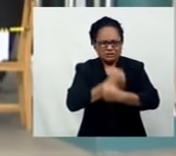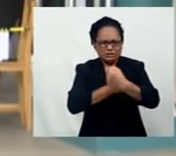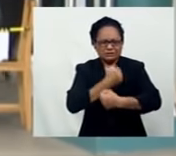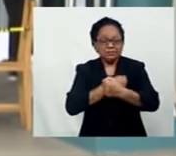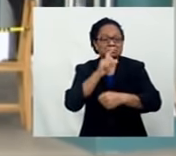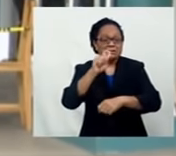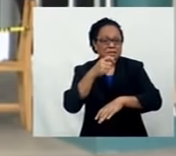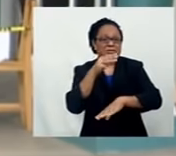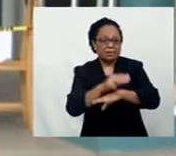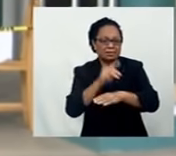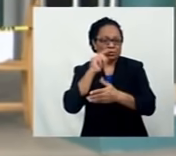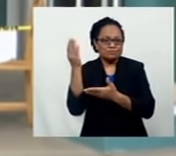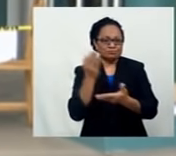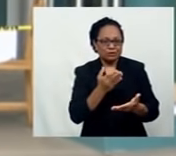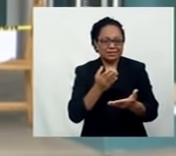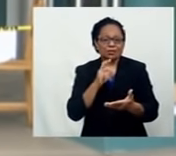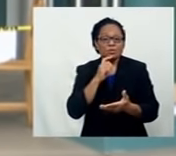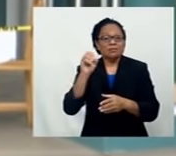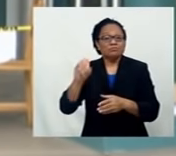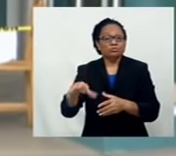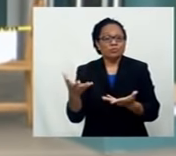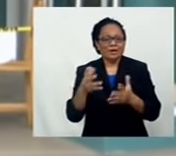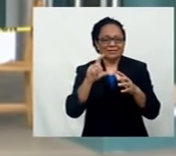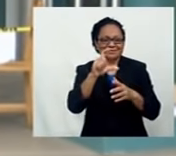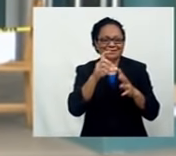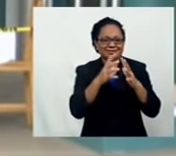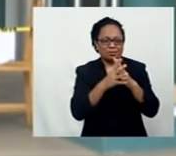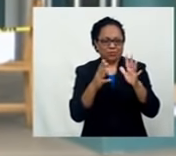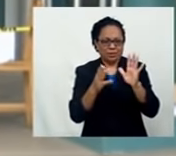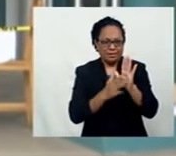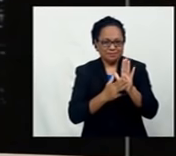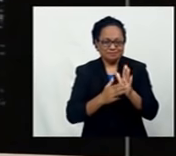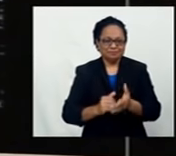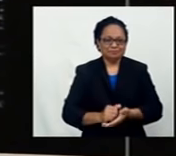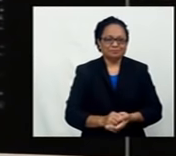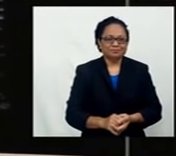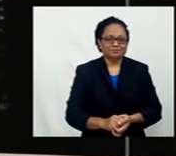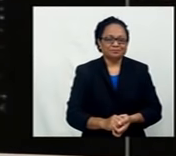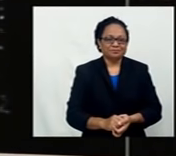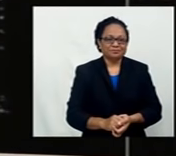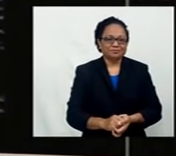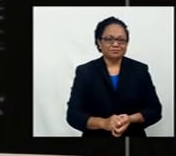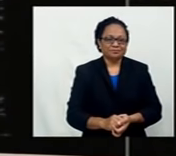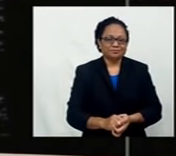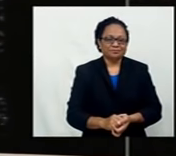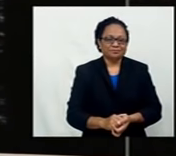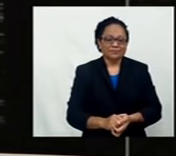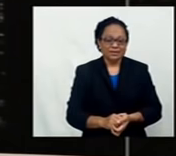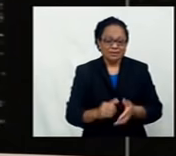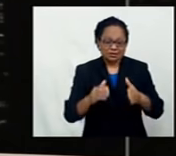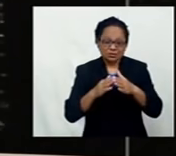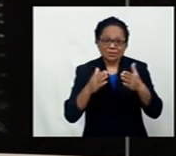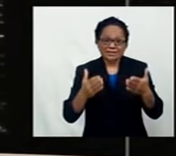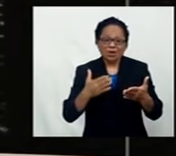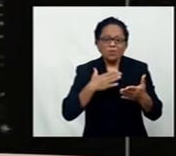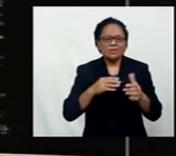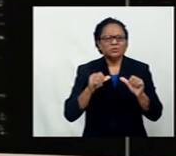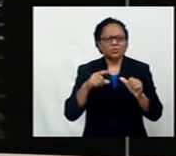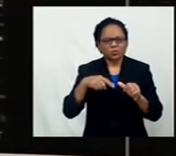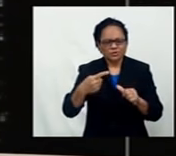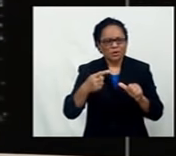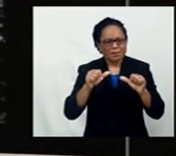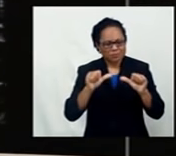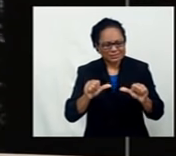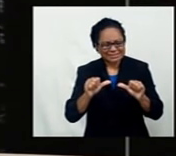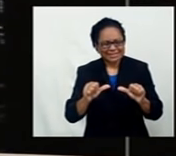placed at the Colonial War Memorial Hospital. Lena Rees, FBC News. In a bid to continue protecting Fijians from the